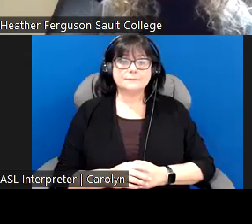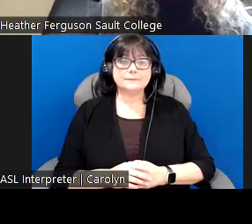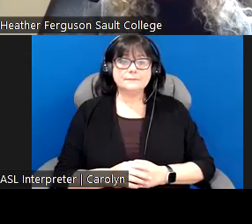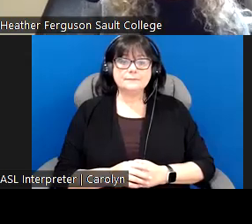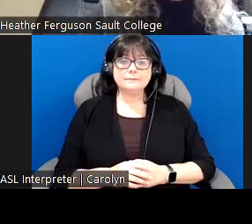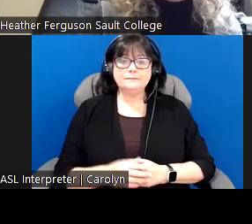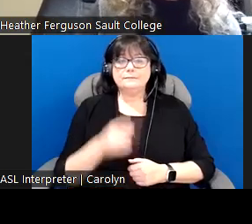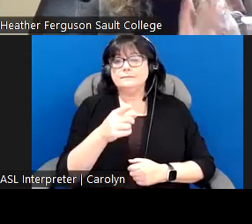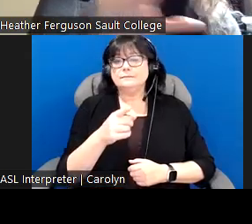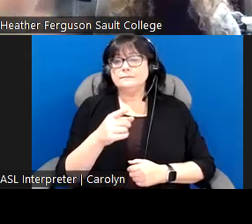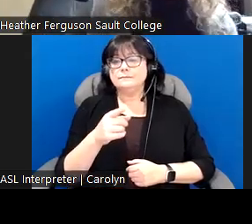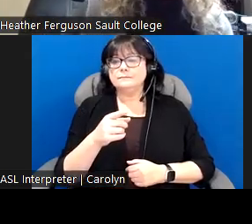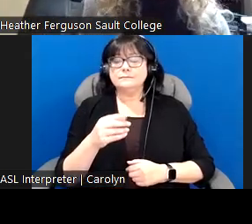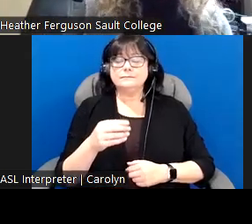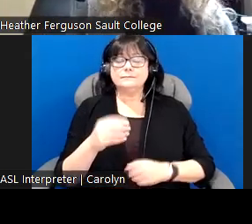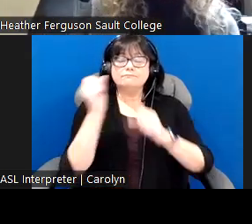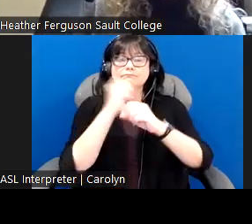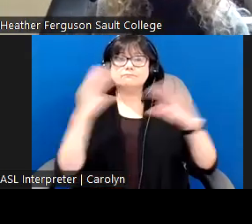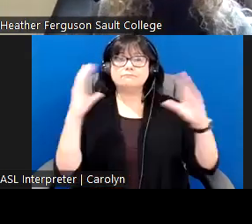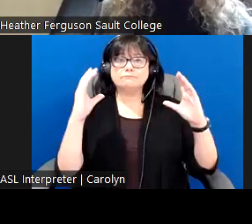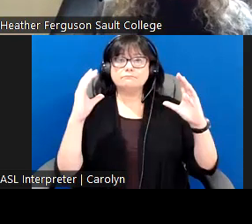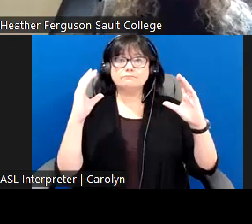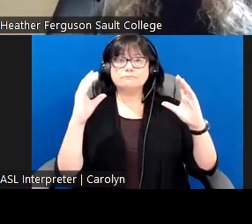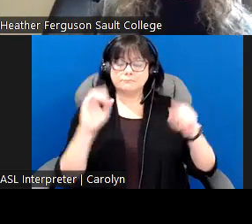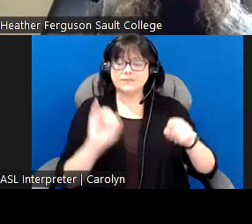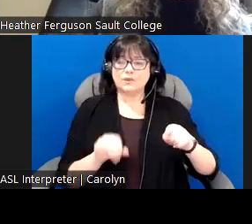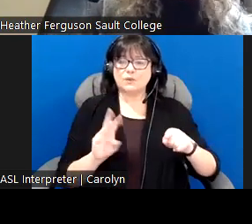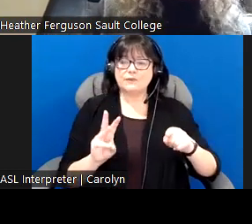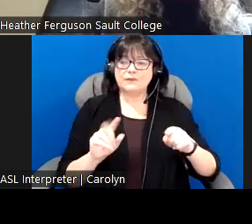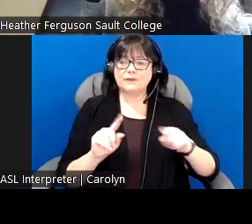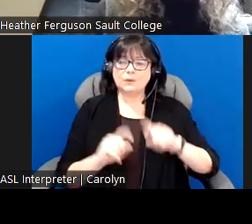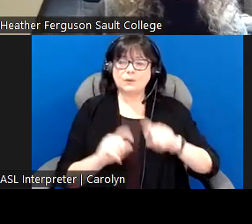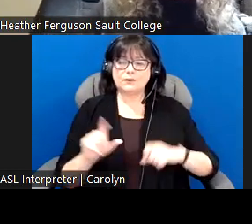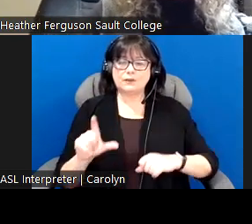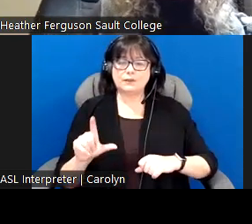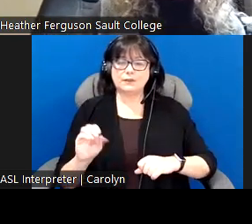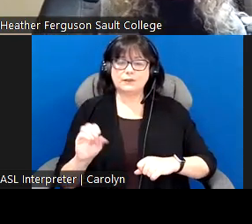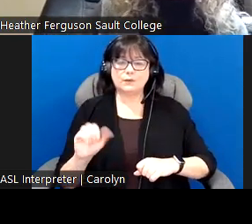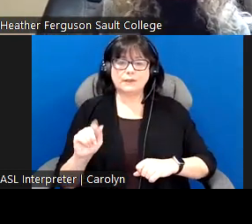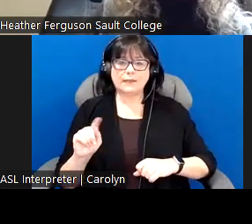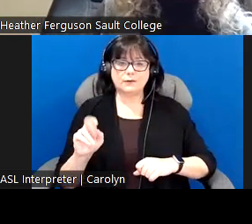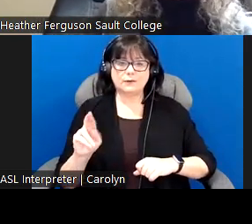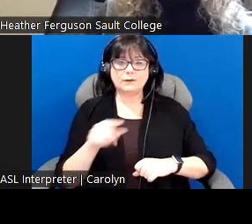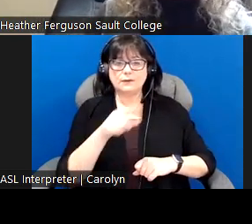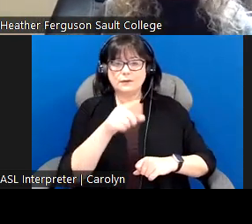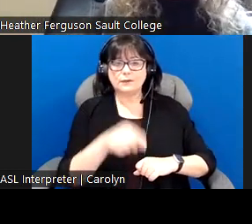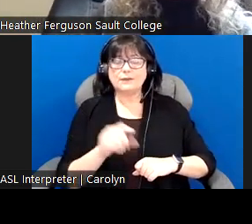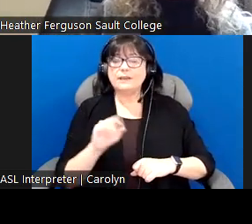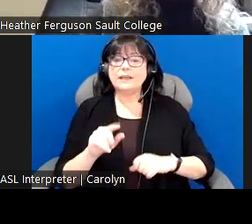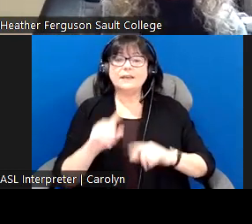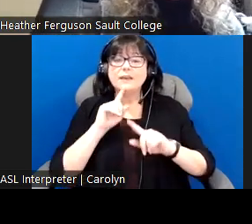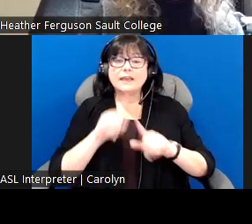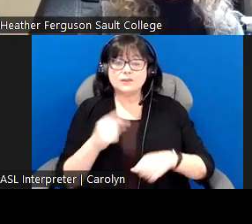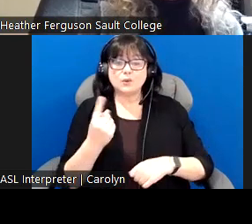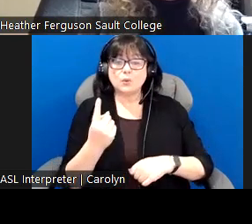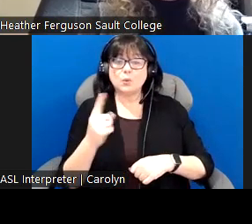So this just kind of gives you a visual of how the locator works. So if the client answers one or fewer questions,